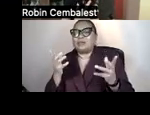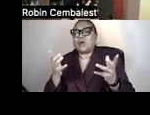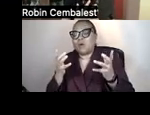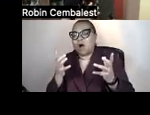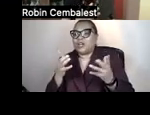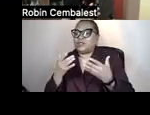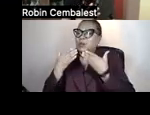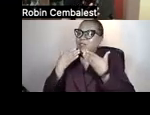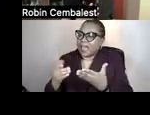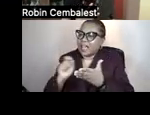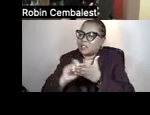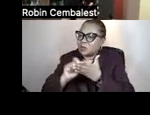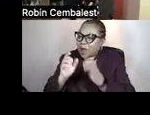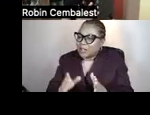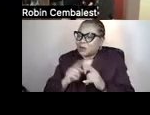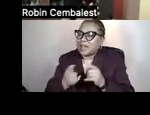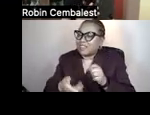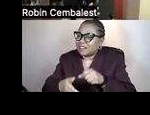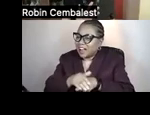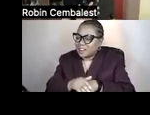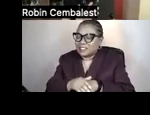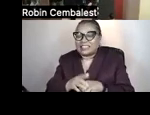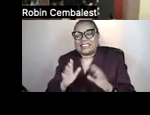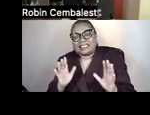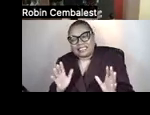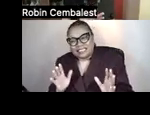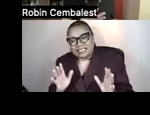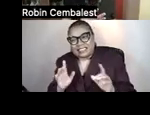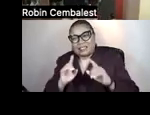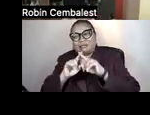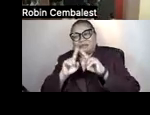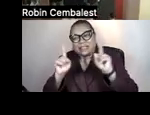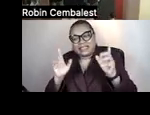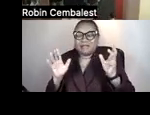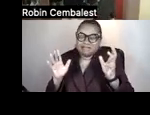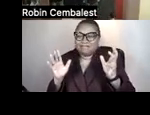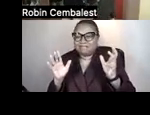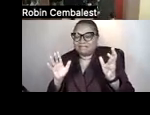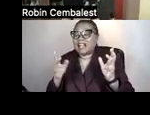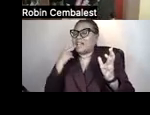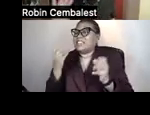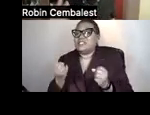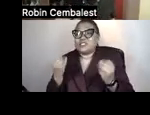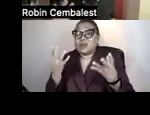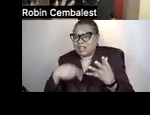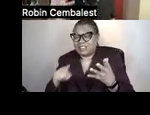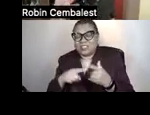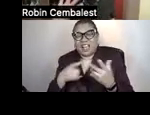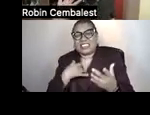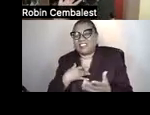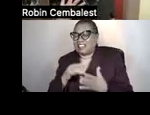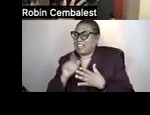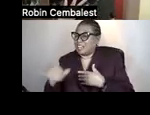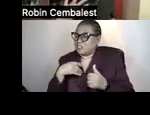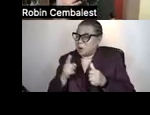to thank the writer in the coverage, but I see so many of those, and I just feel like in